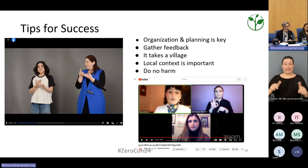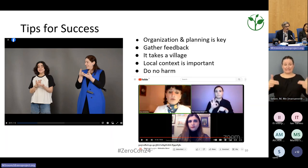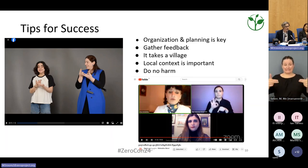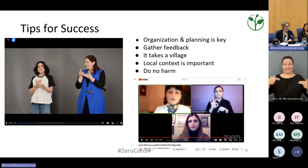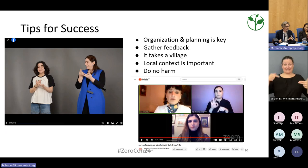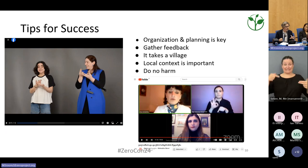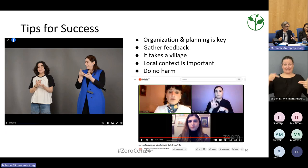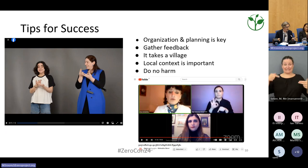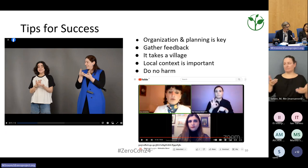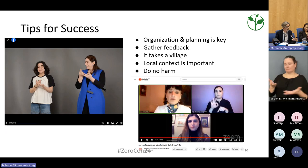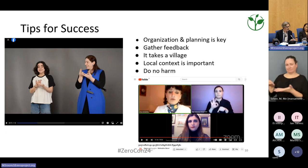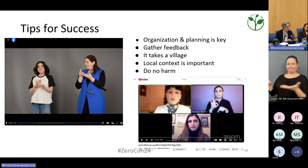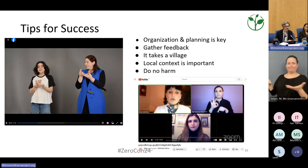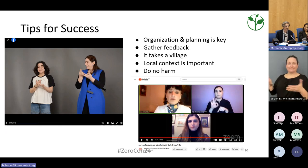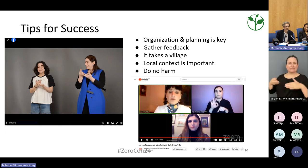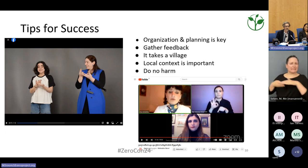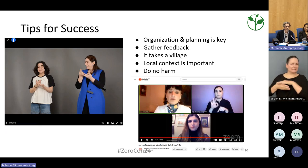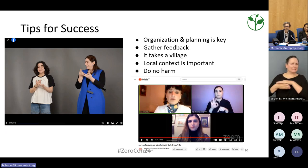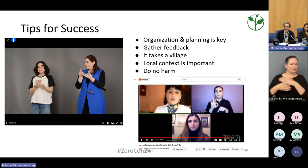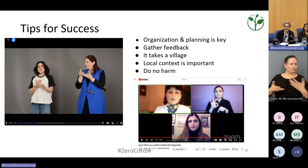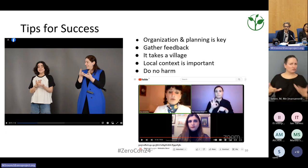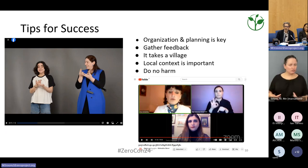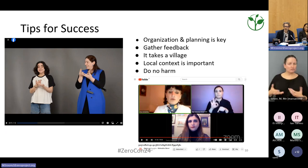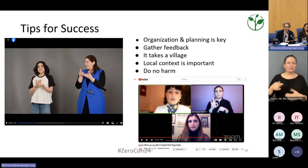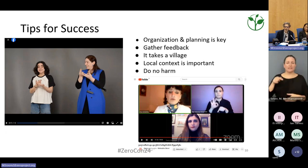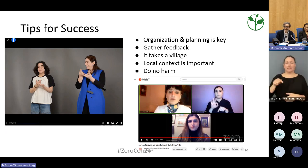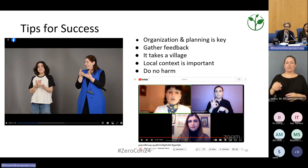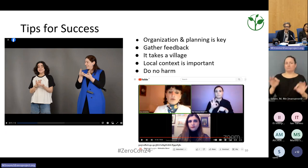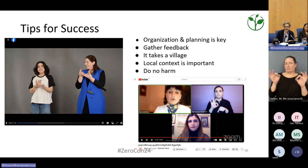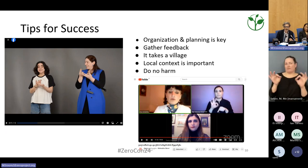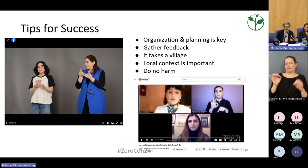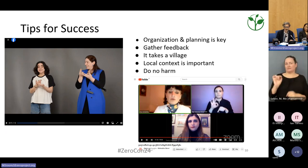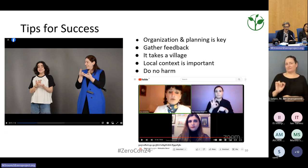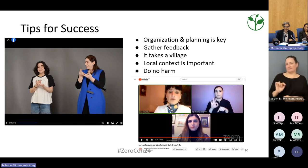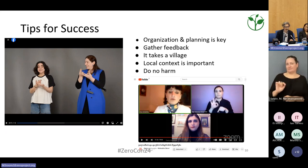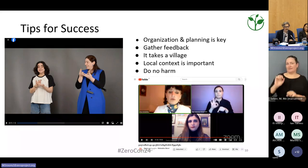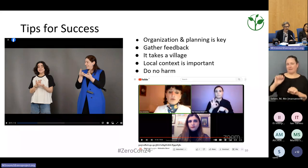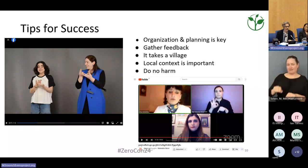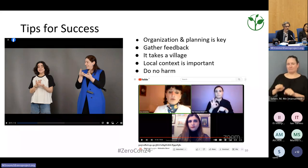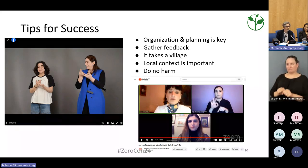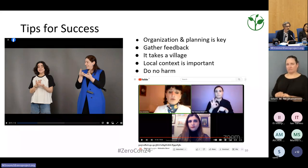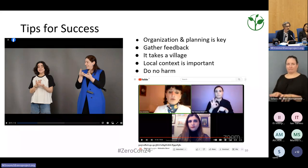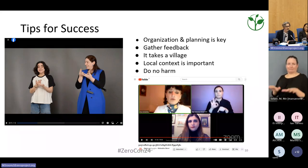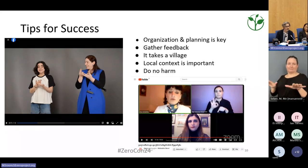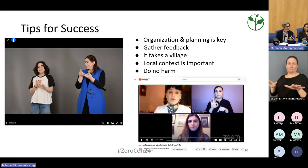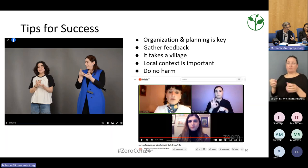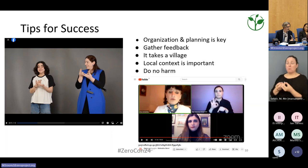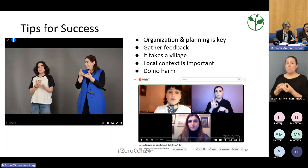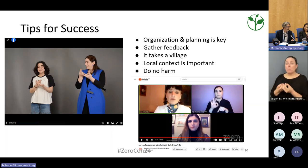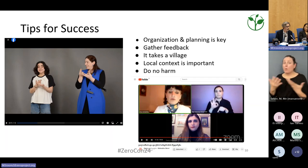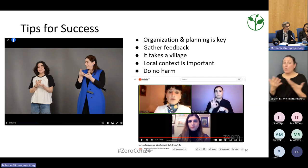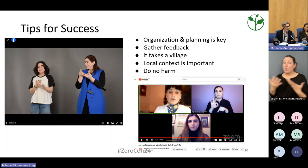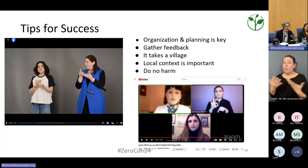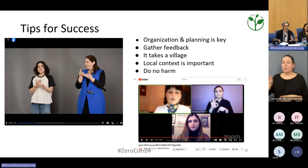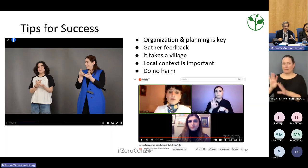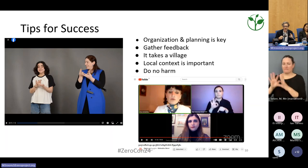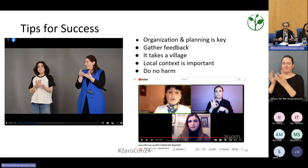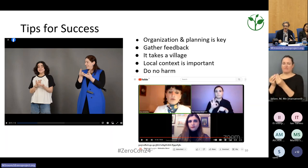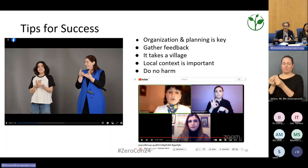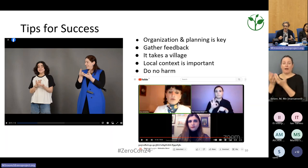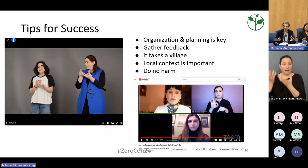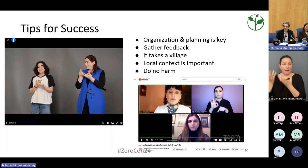really almost had coverage across the country. And most families had access to at least a smartphone that, you know, that